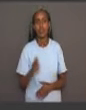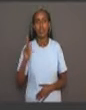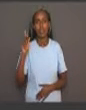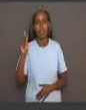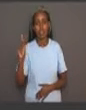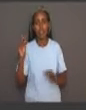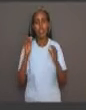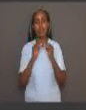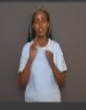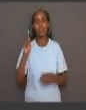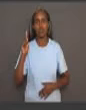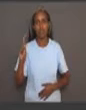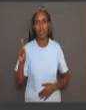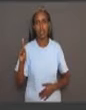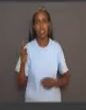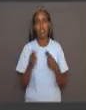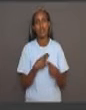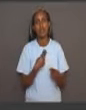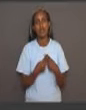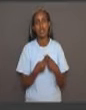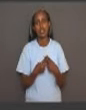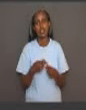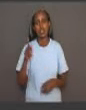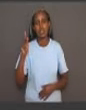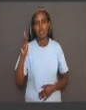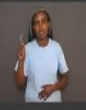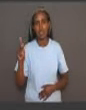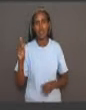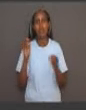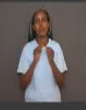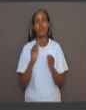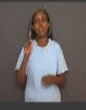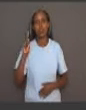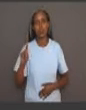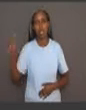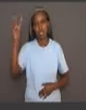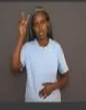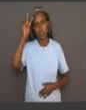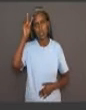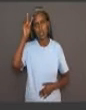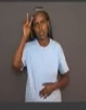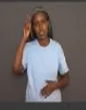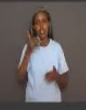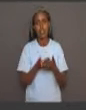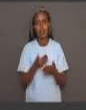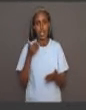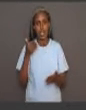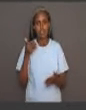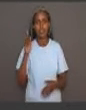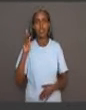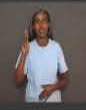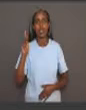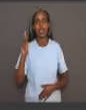K plus 1 times k plus 1 squared